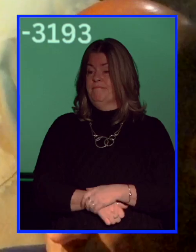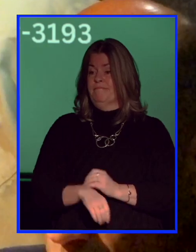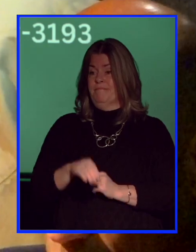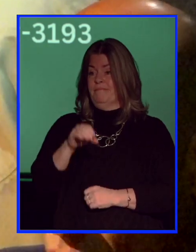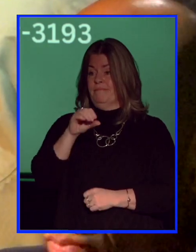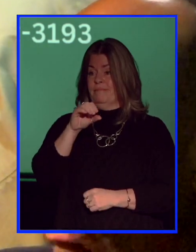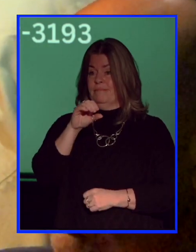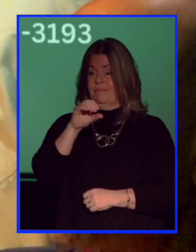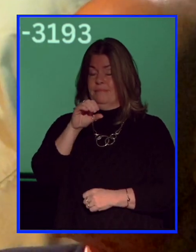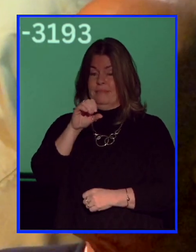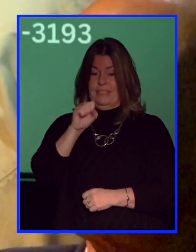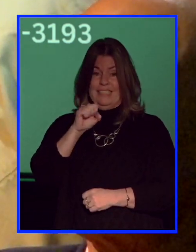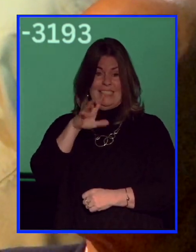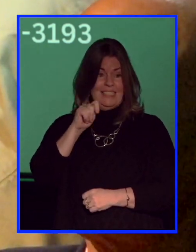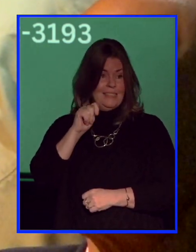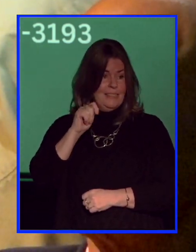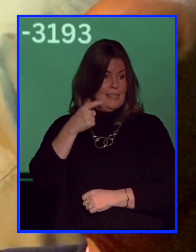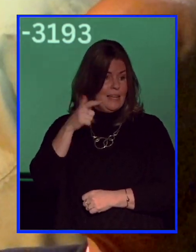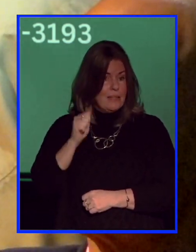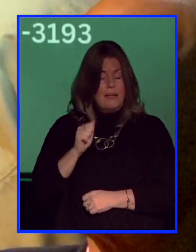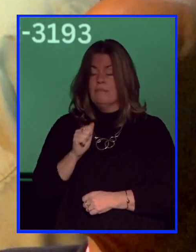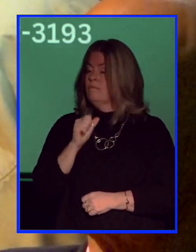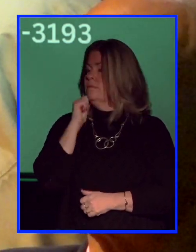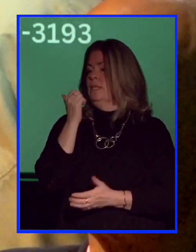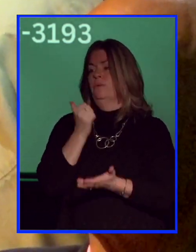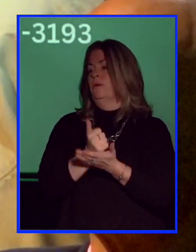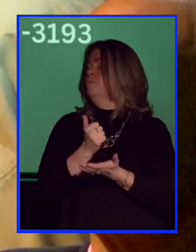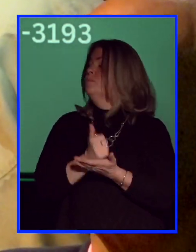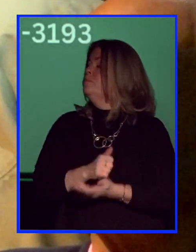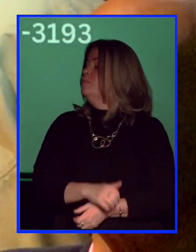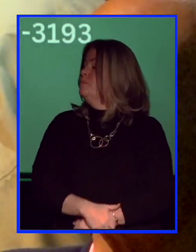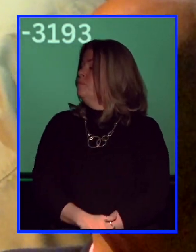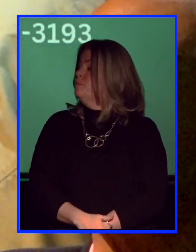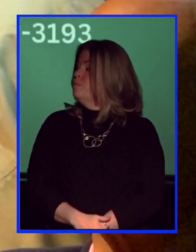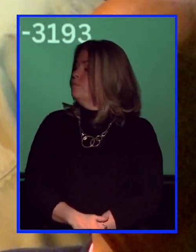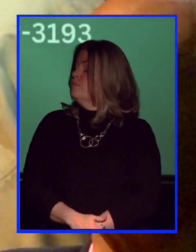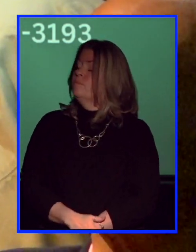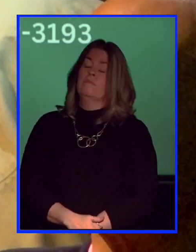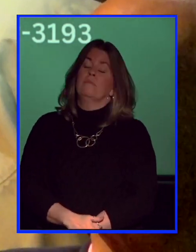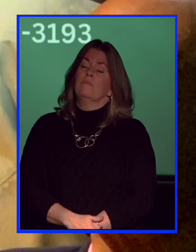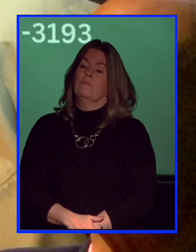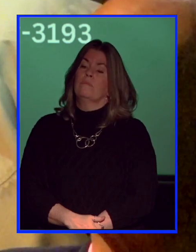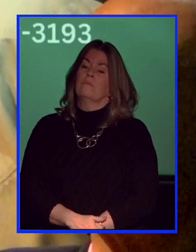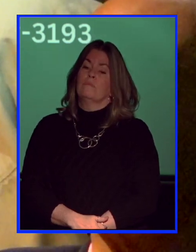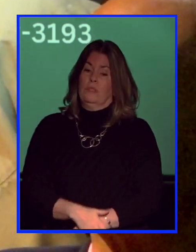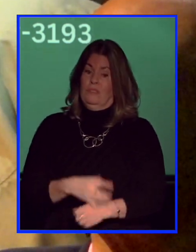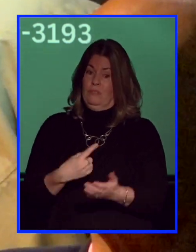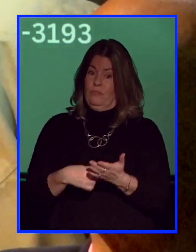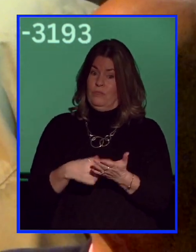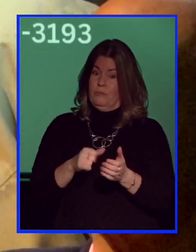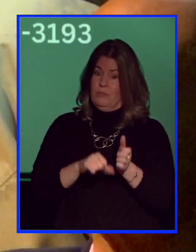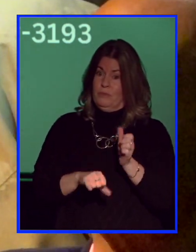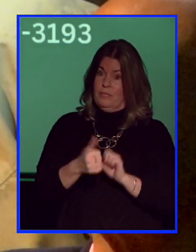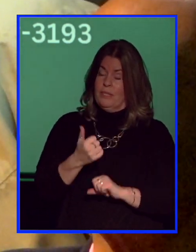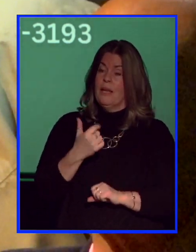help, right? So you talk about suicide. I